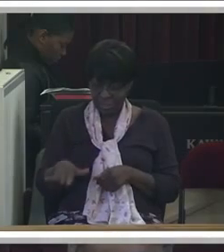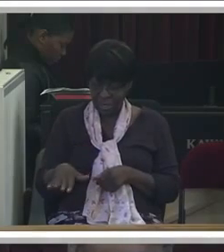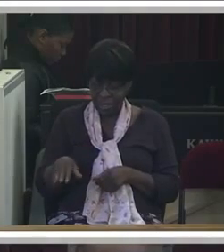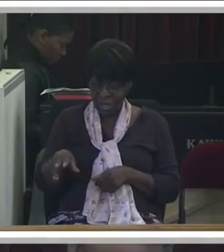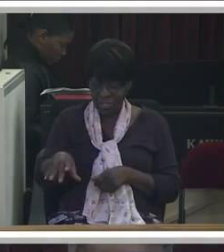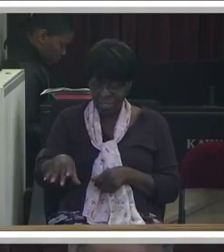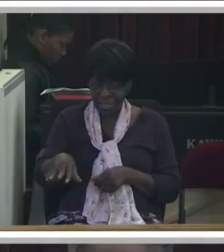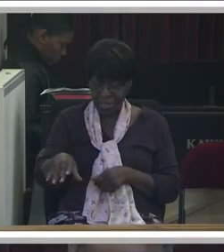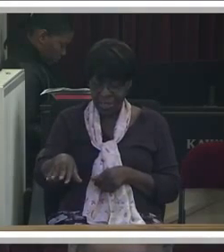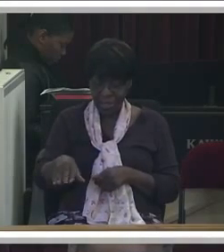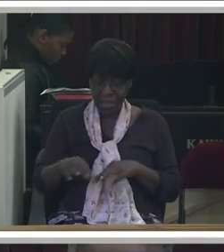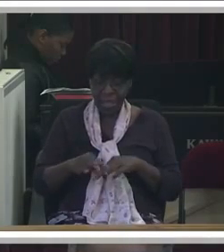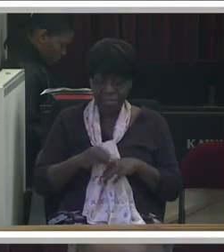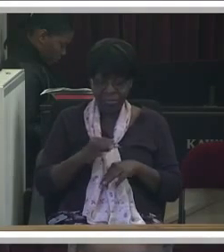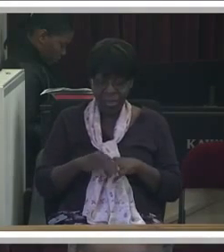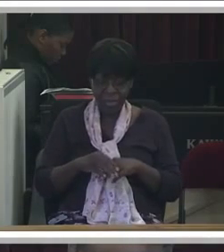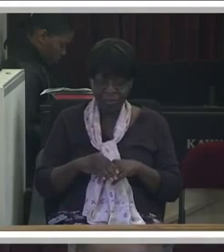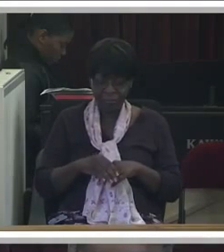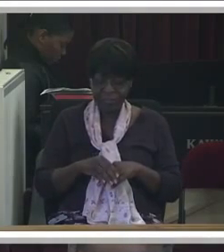and his wife did not like the idea.